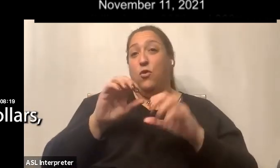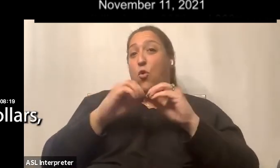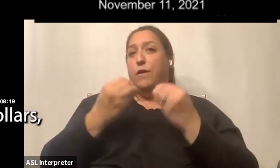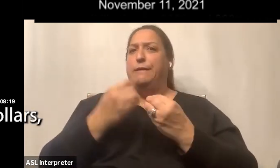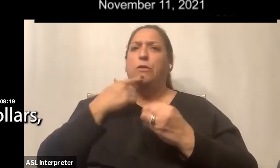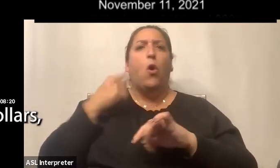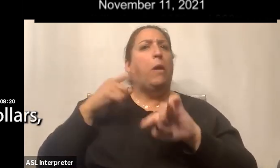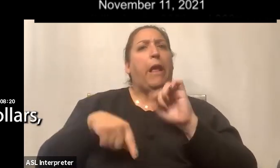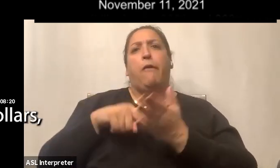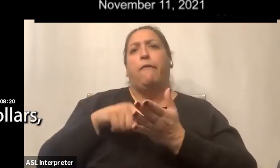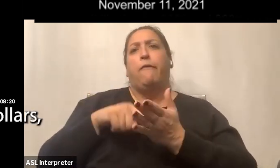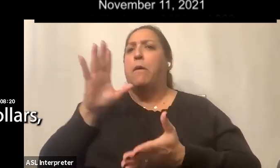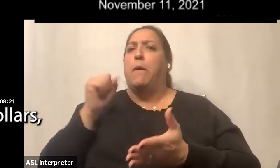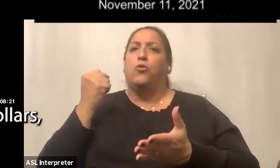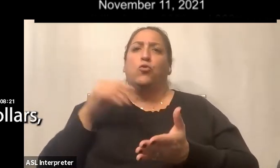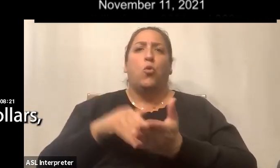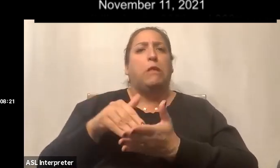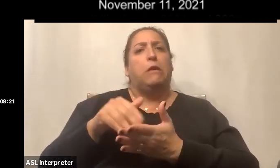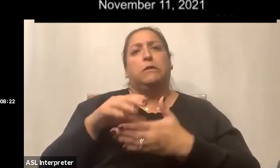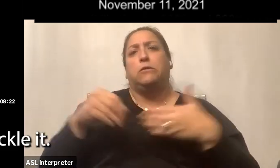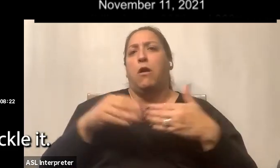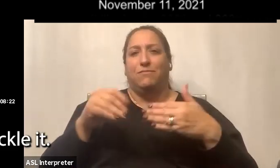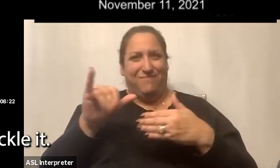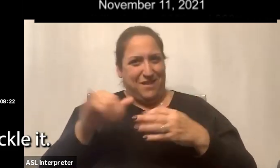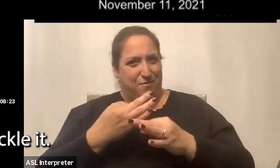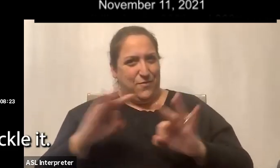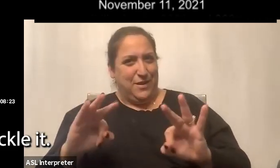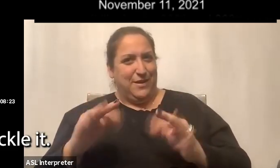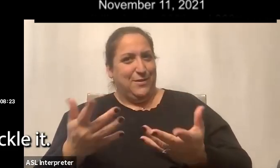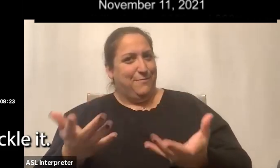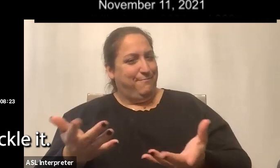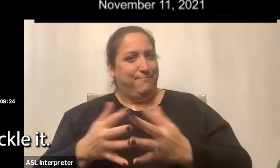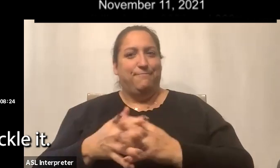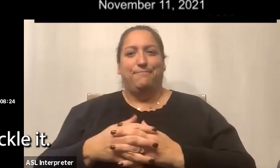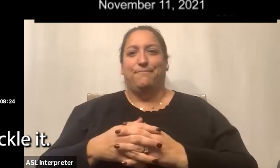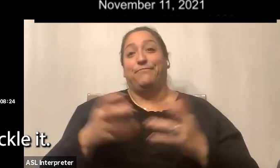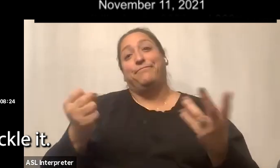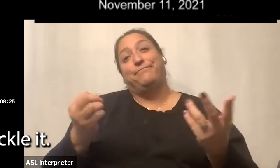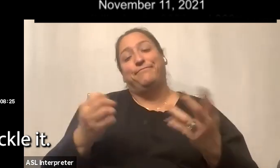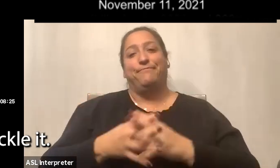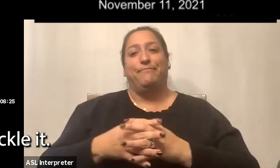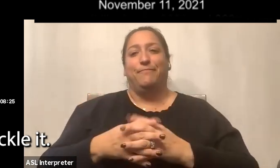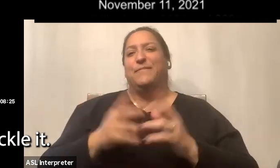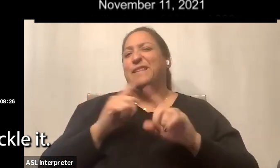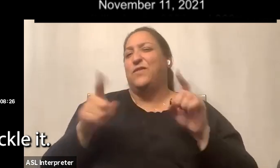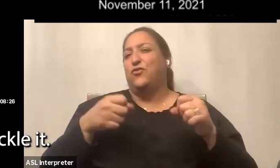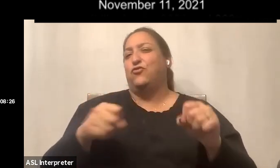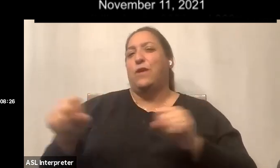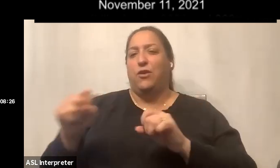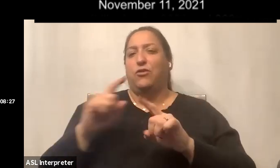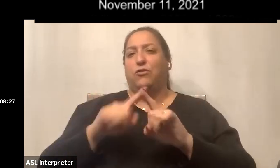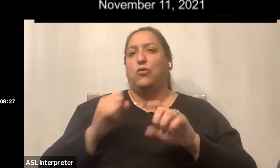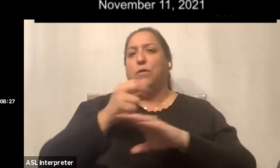can't afford thousands of dollars, this is free. So it's some, kind of different strategies to tackle